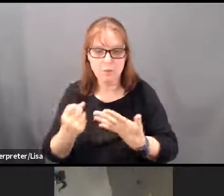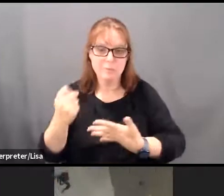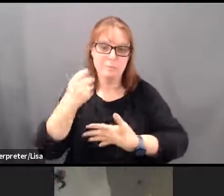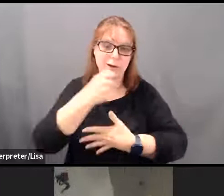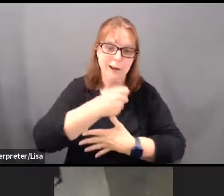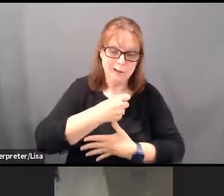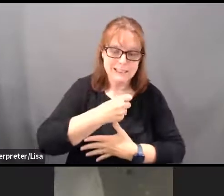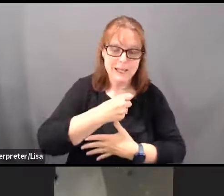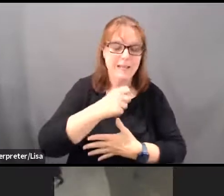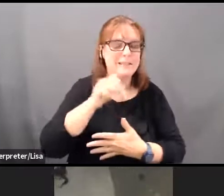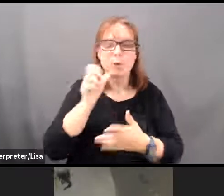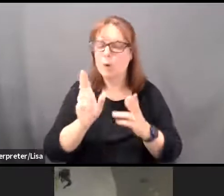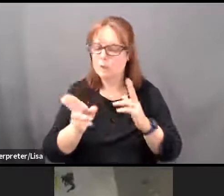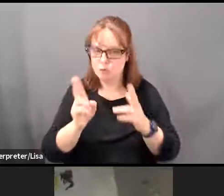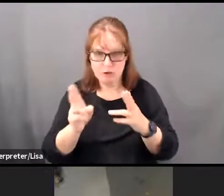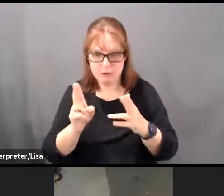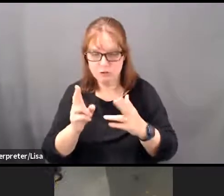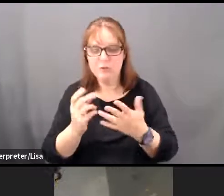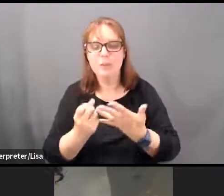prioritized.